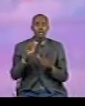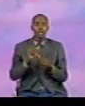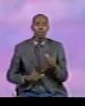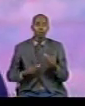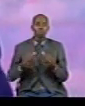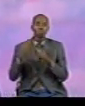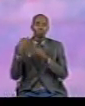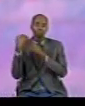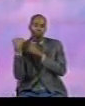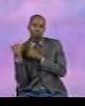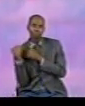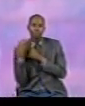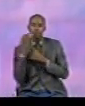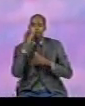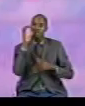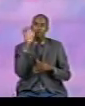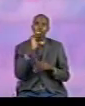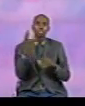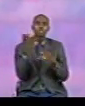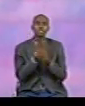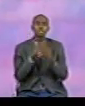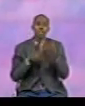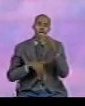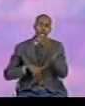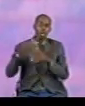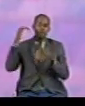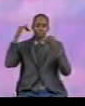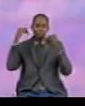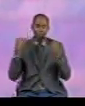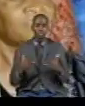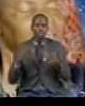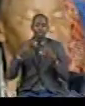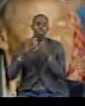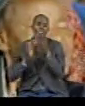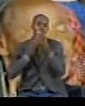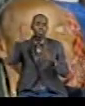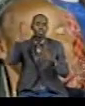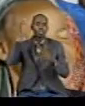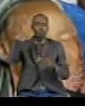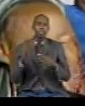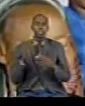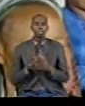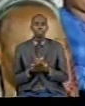curse, taken away right now in Jesus' name. Amen.